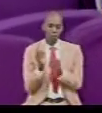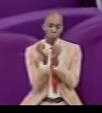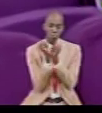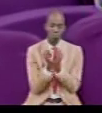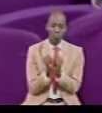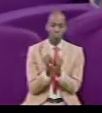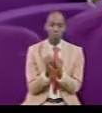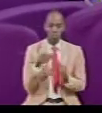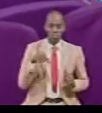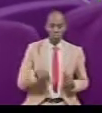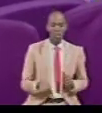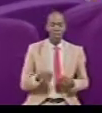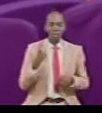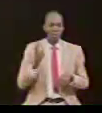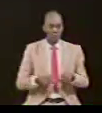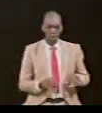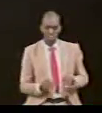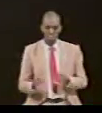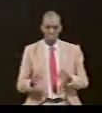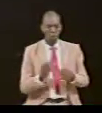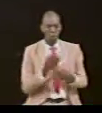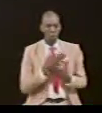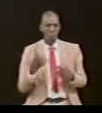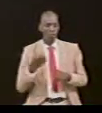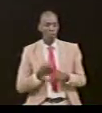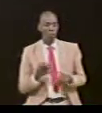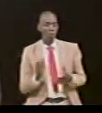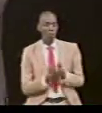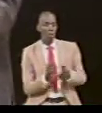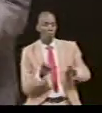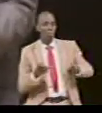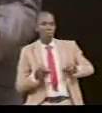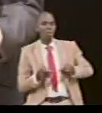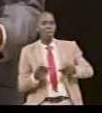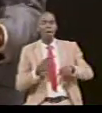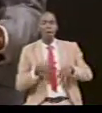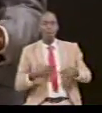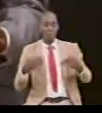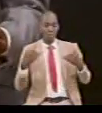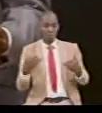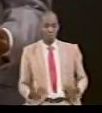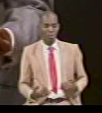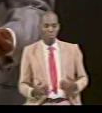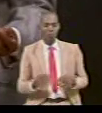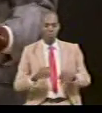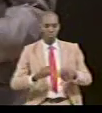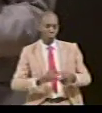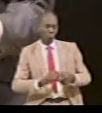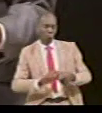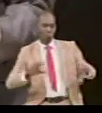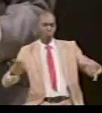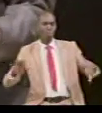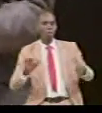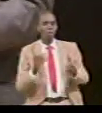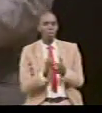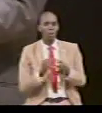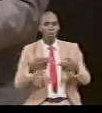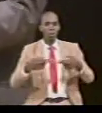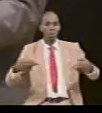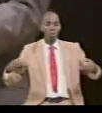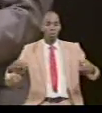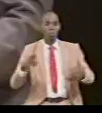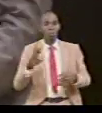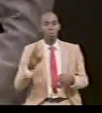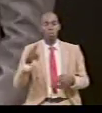move away from where it was. But now you come to loose the strings and the cord and